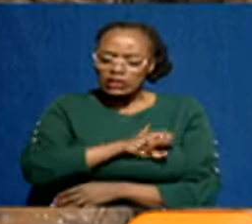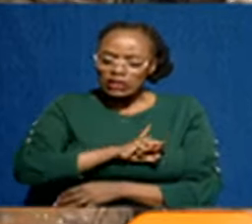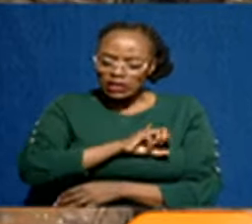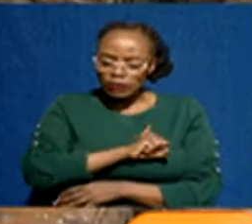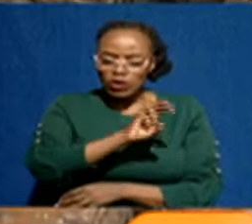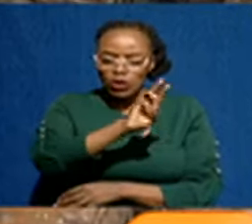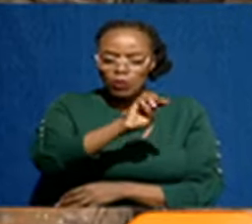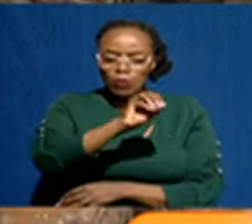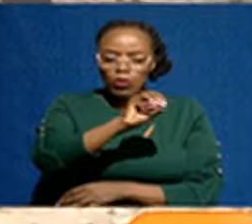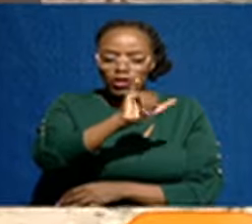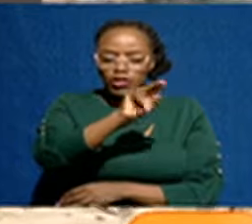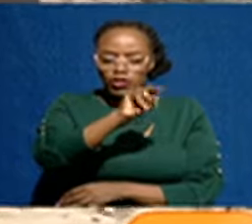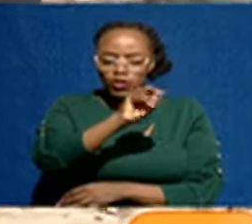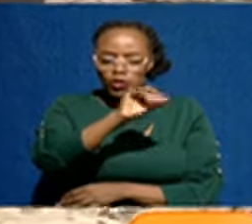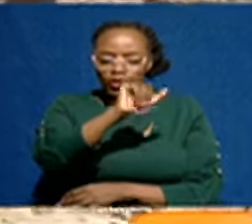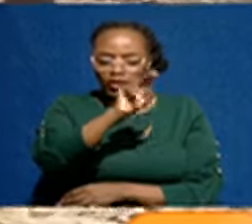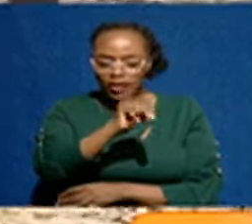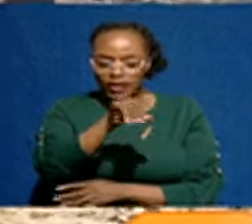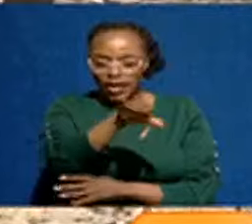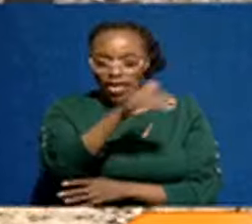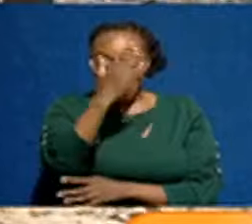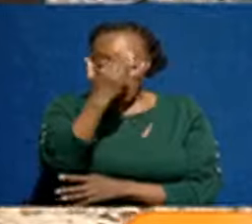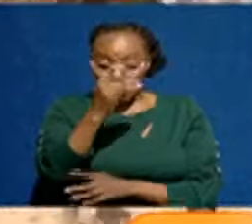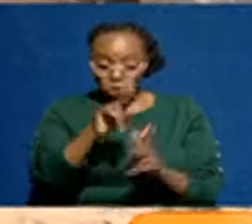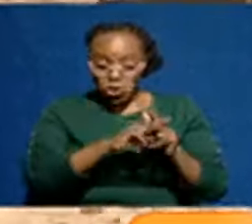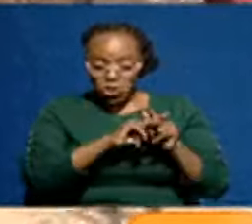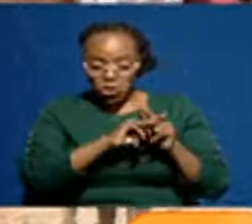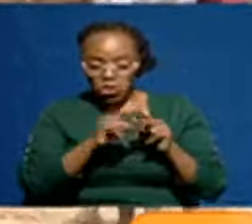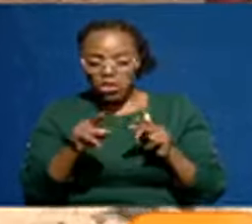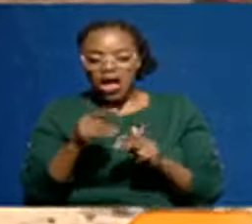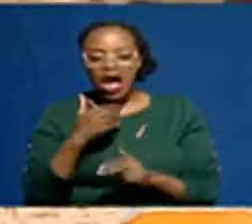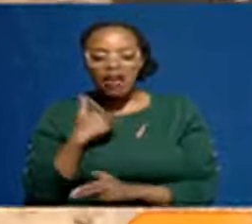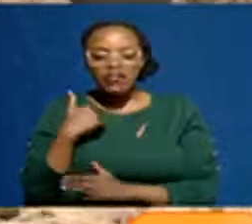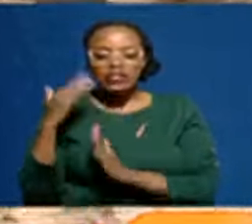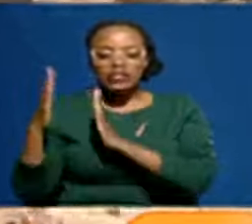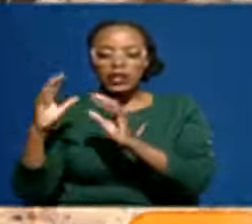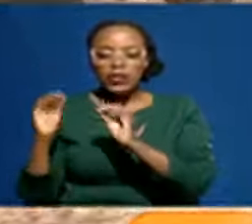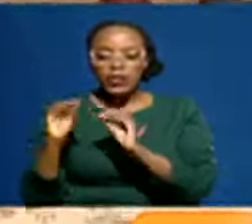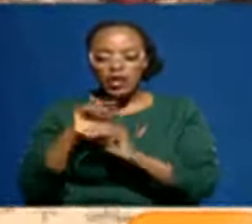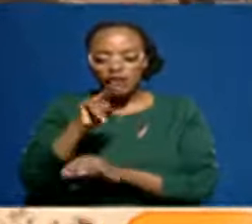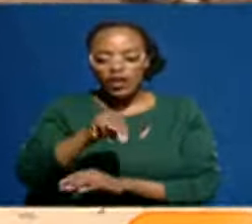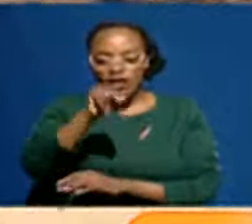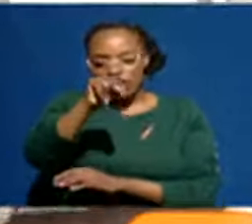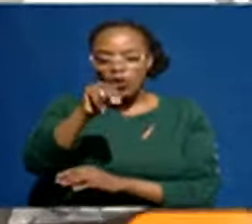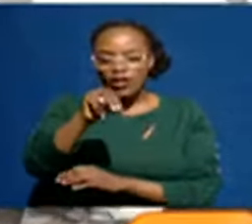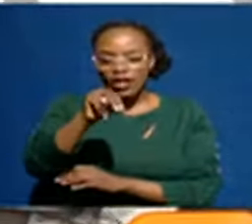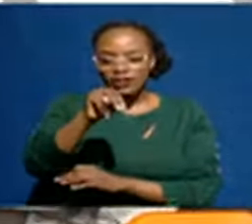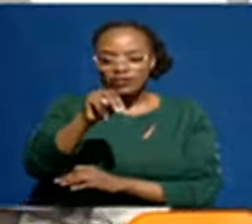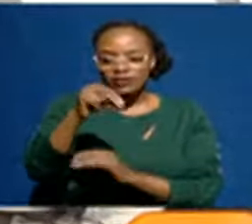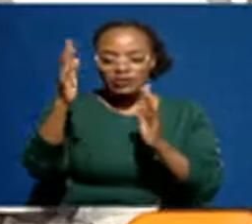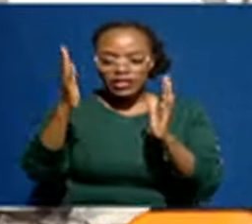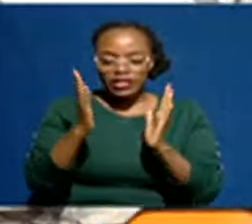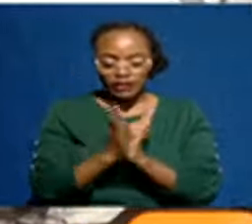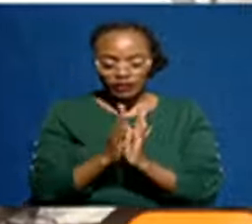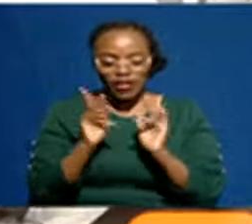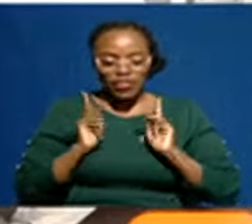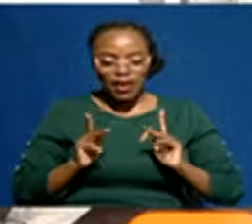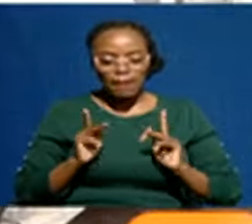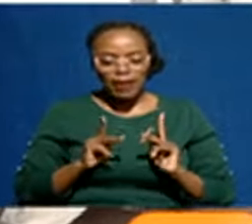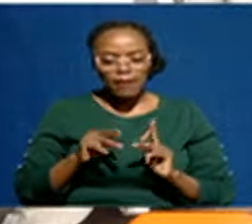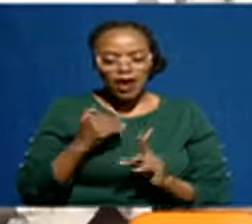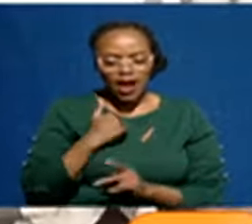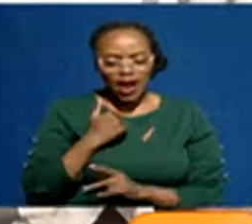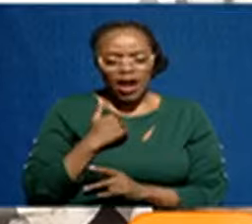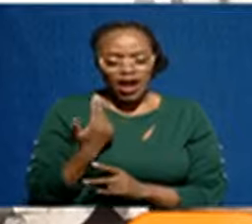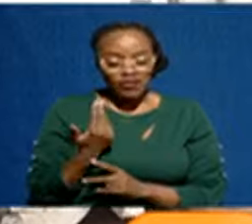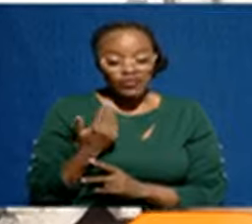Moinoin area after fleeing their homes due to the rising cases of insecurity in the northern part of the country. The residents here are staring